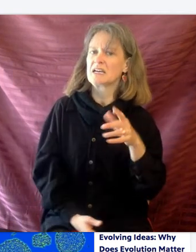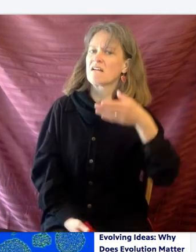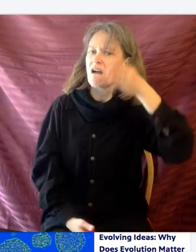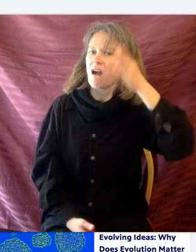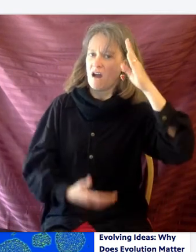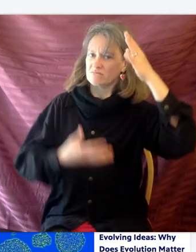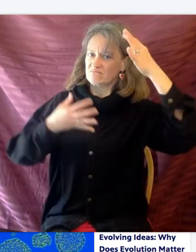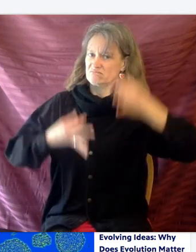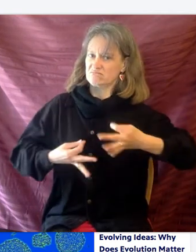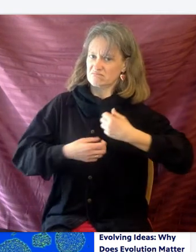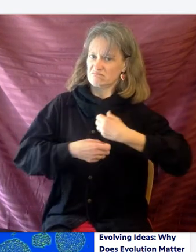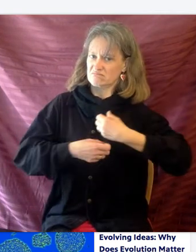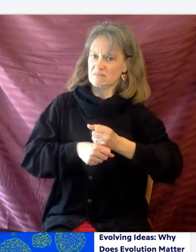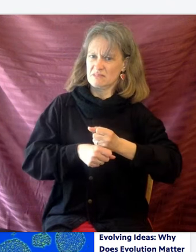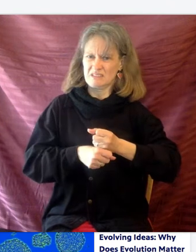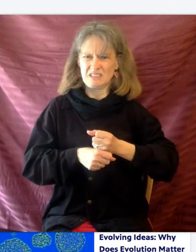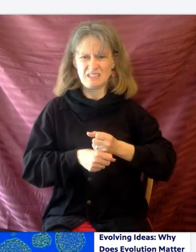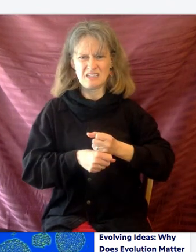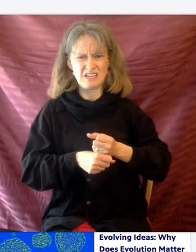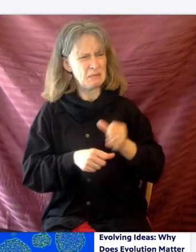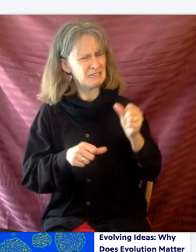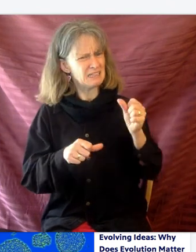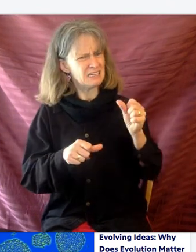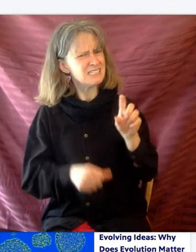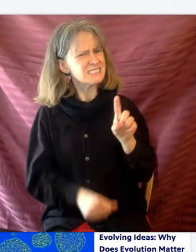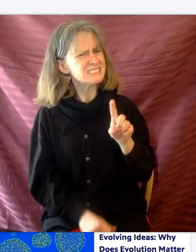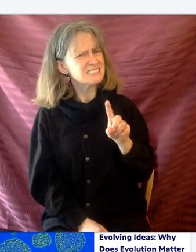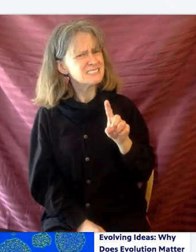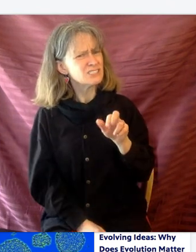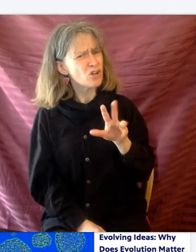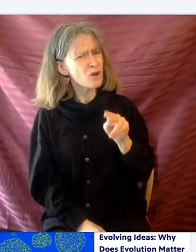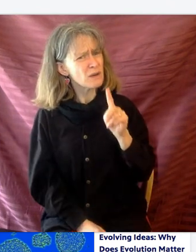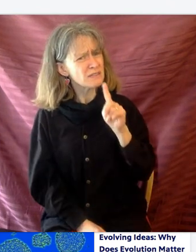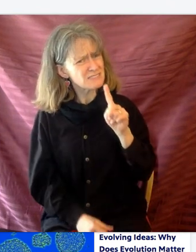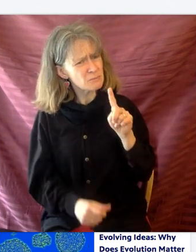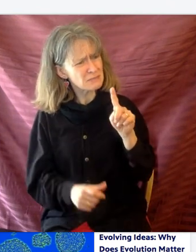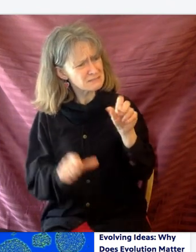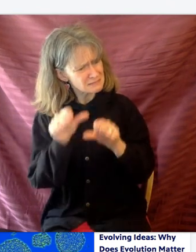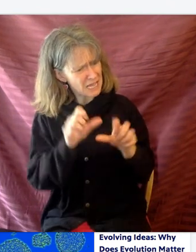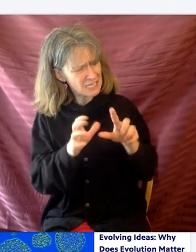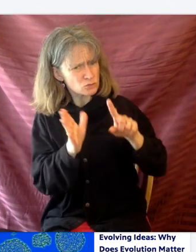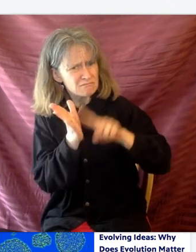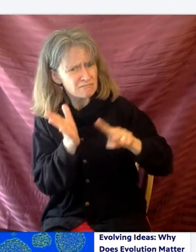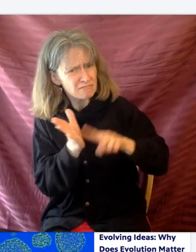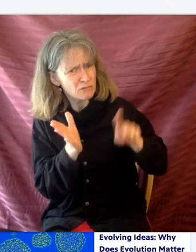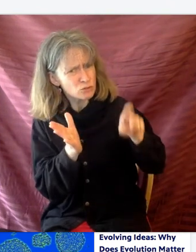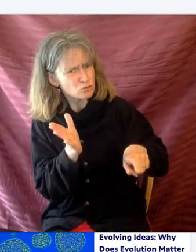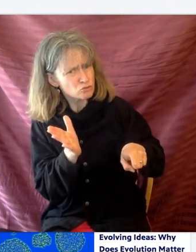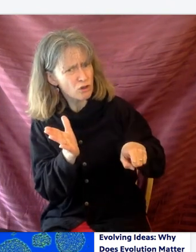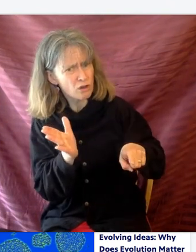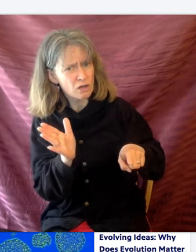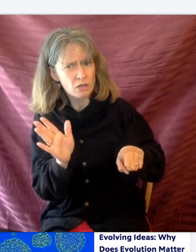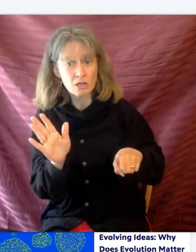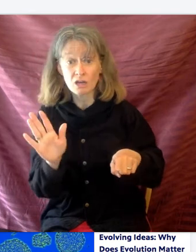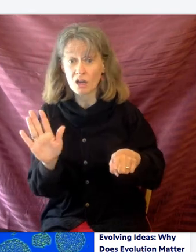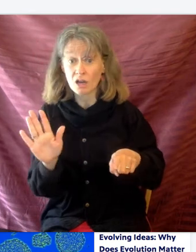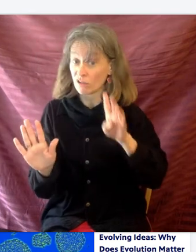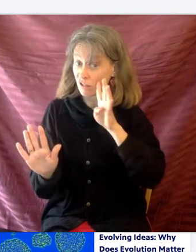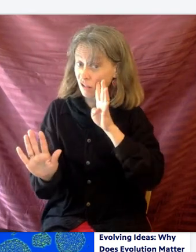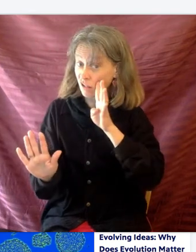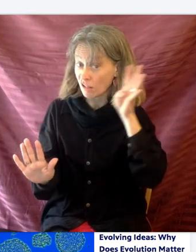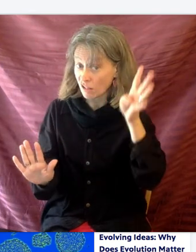be free to investigate each and every means by which new species come into being? If by that you mean wild accusations about man's ancestry, the